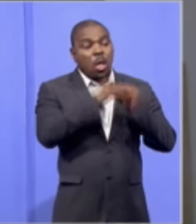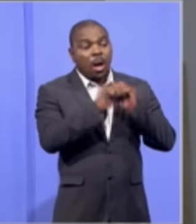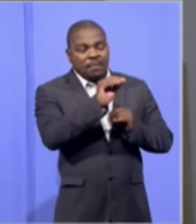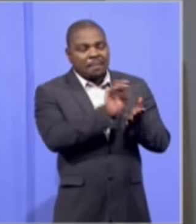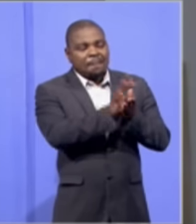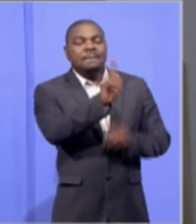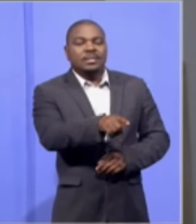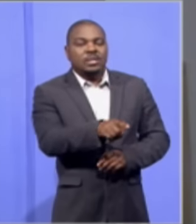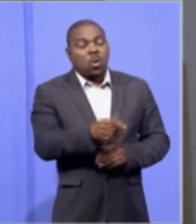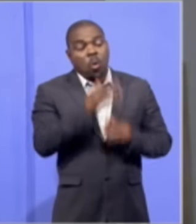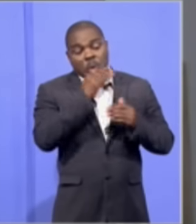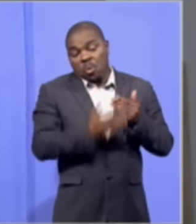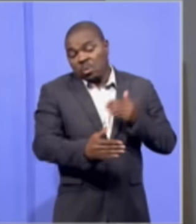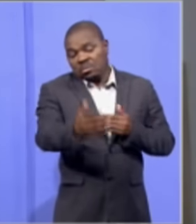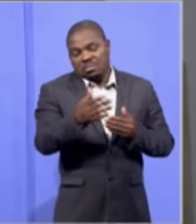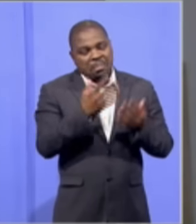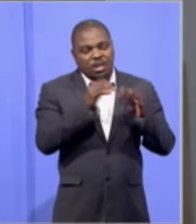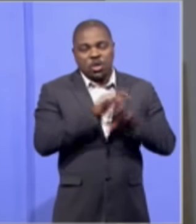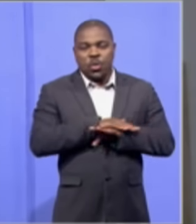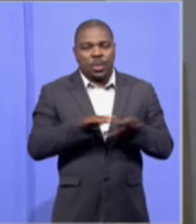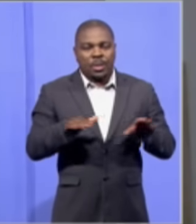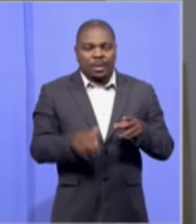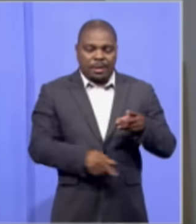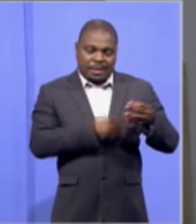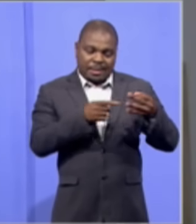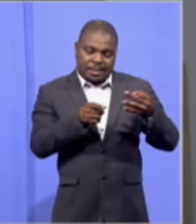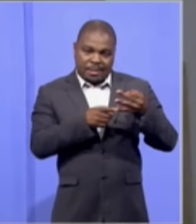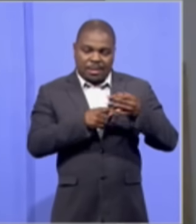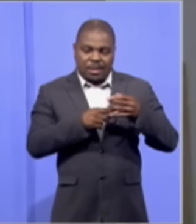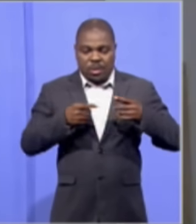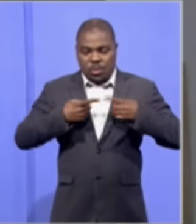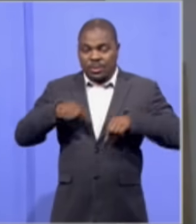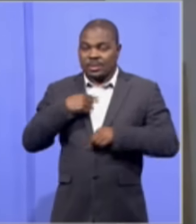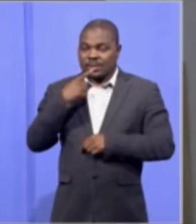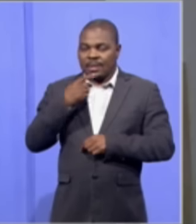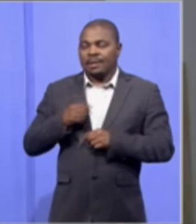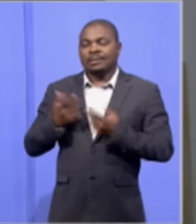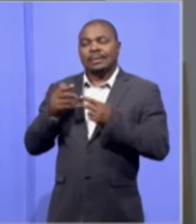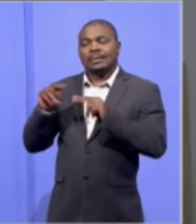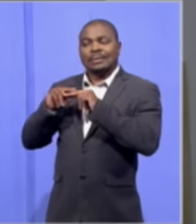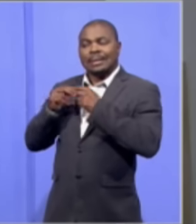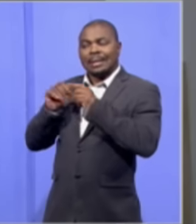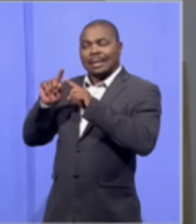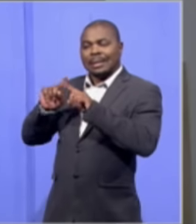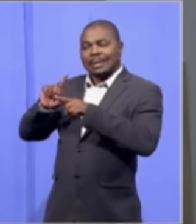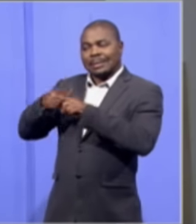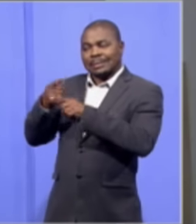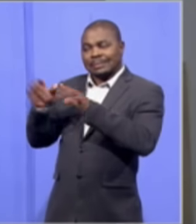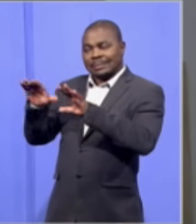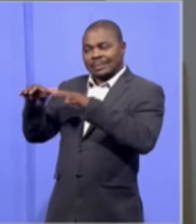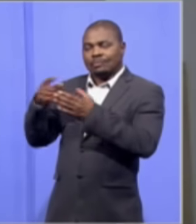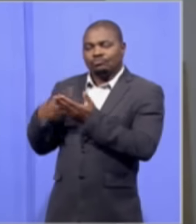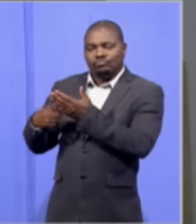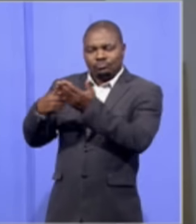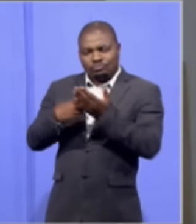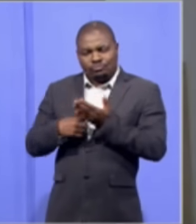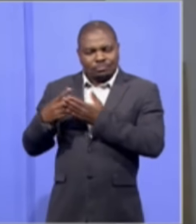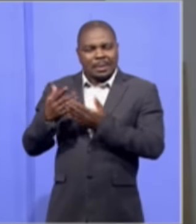have budgets for them. The third thing that we said is that our federal executive discussed the issue and